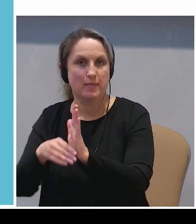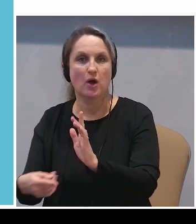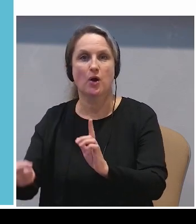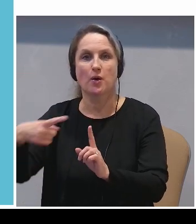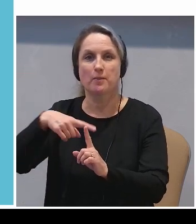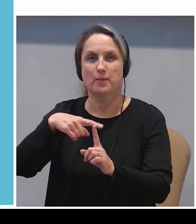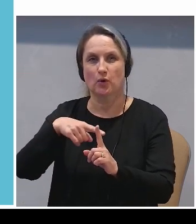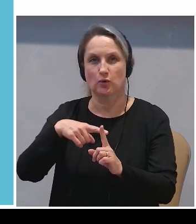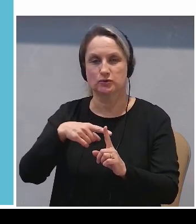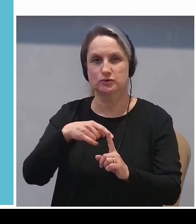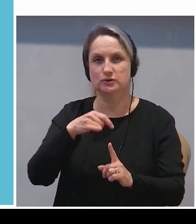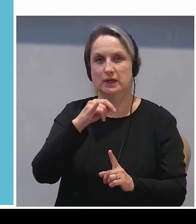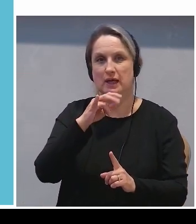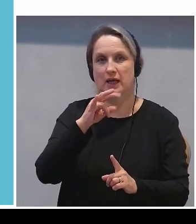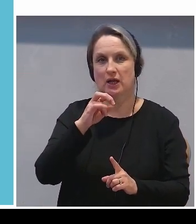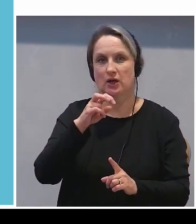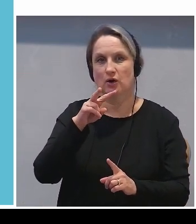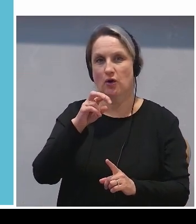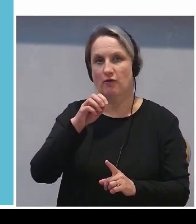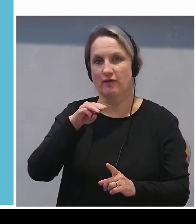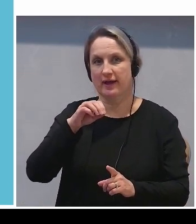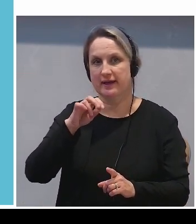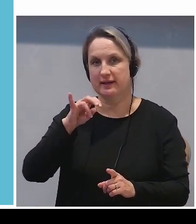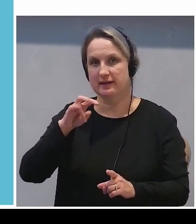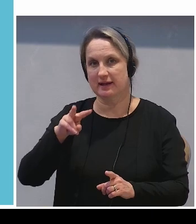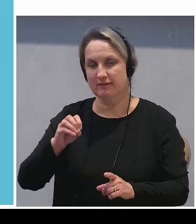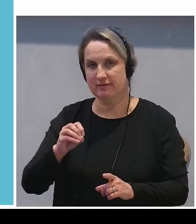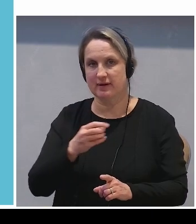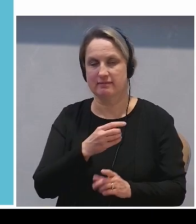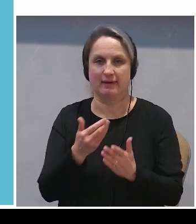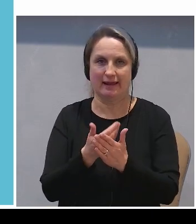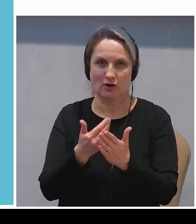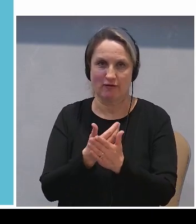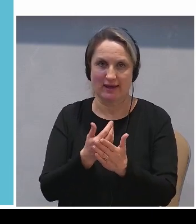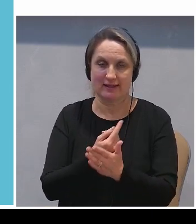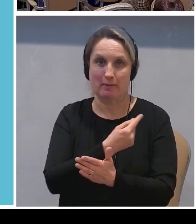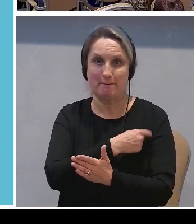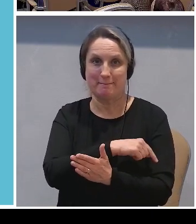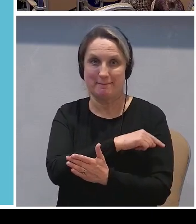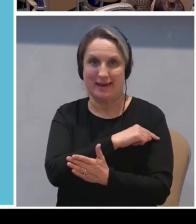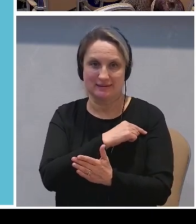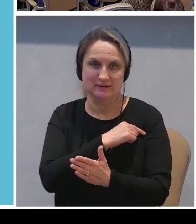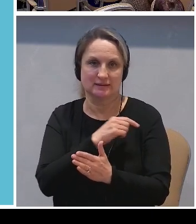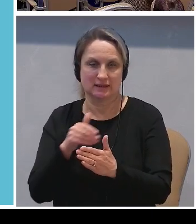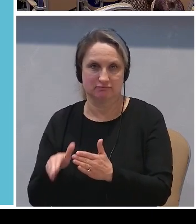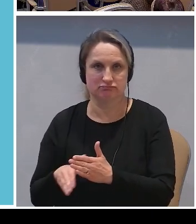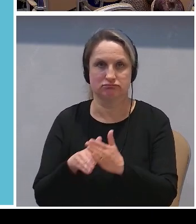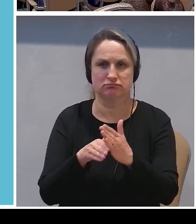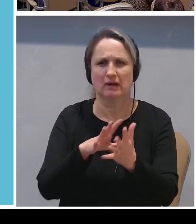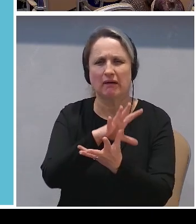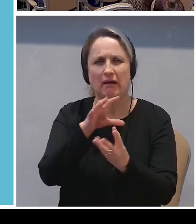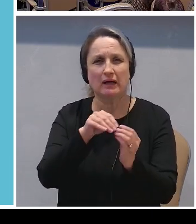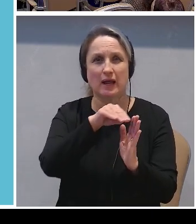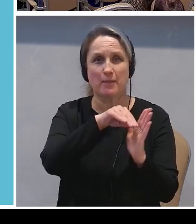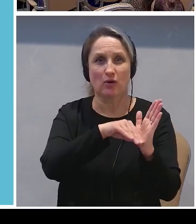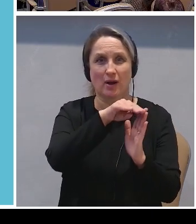Commission and pharmaceutical companies. All these programs have been transformed, and now they have been transforming. What